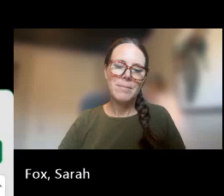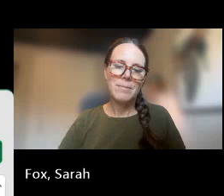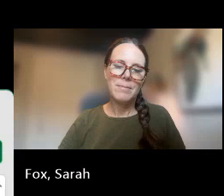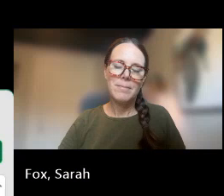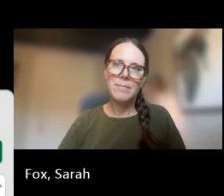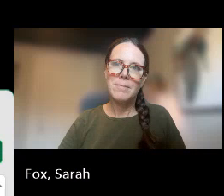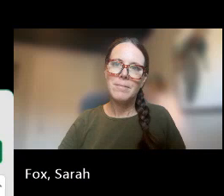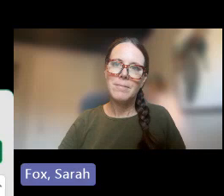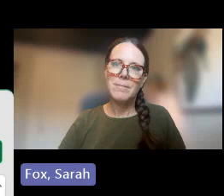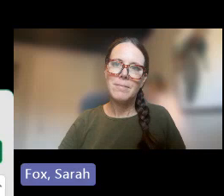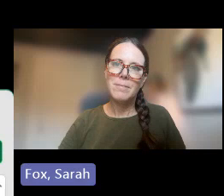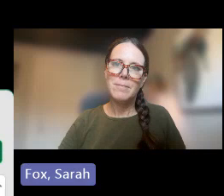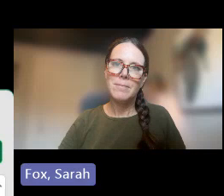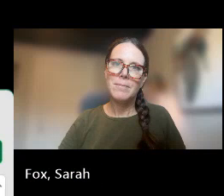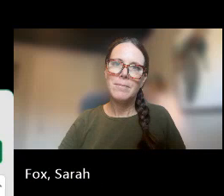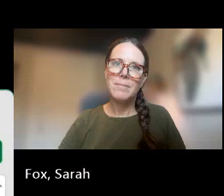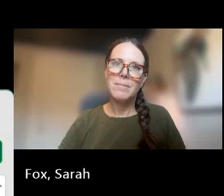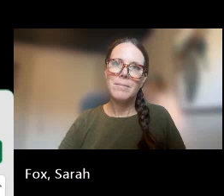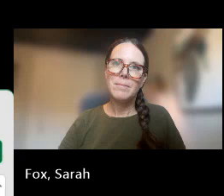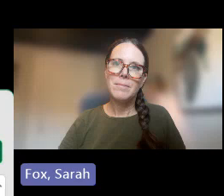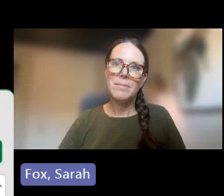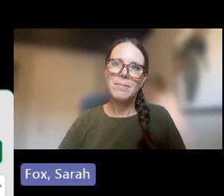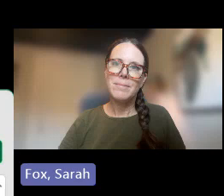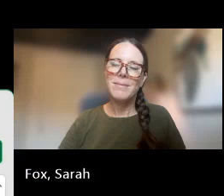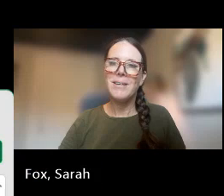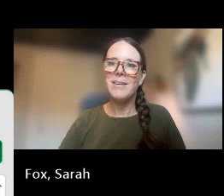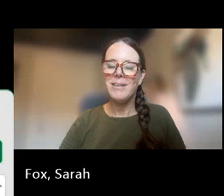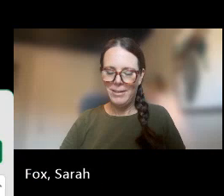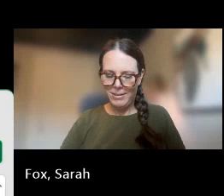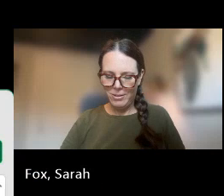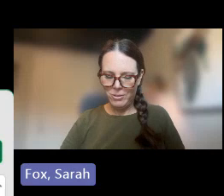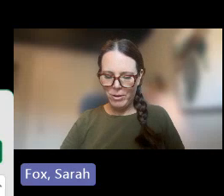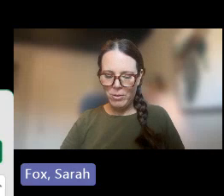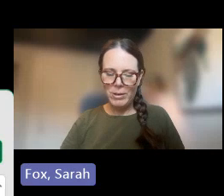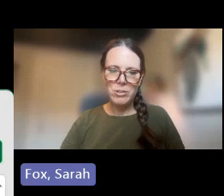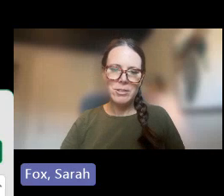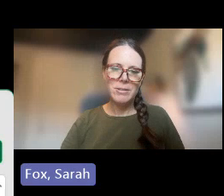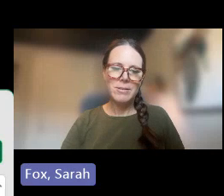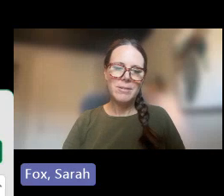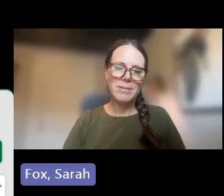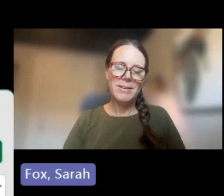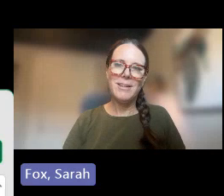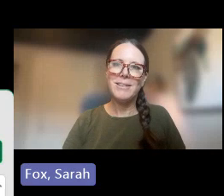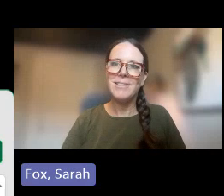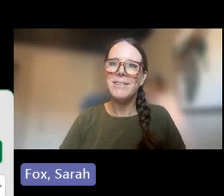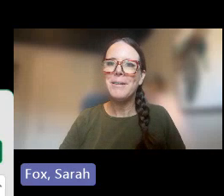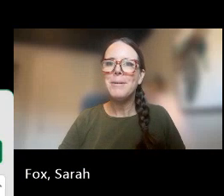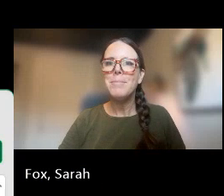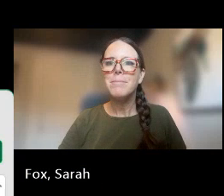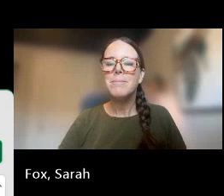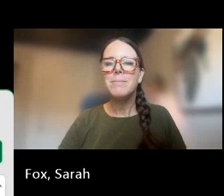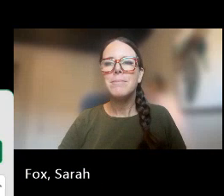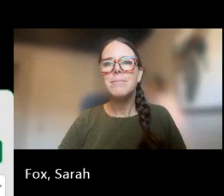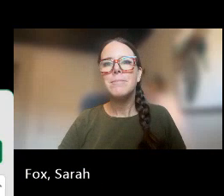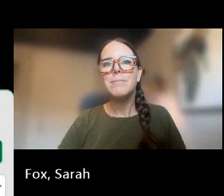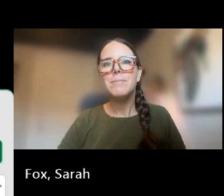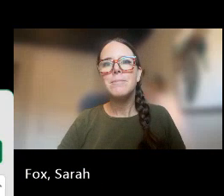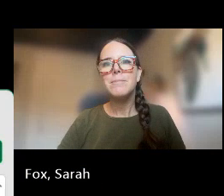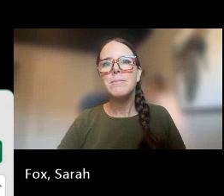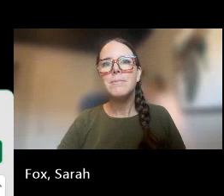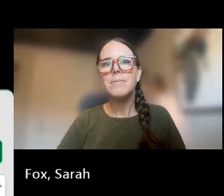as we're making these decisions? I don't have an answer. I'm just throwing it out there. That's a great I question. agree with it. It's